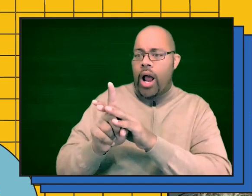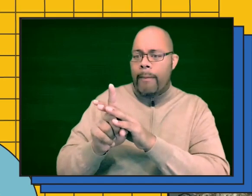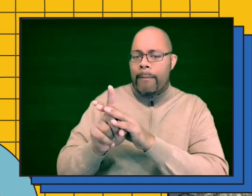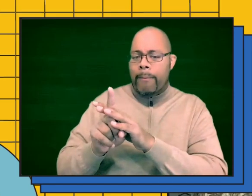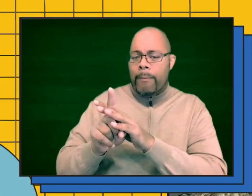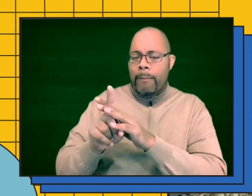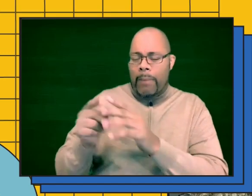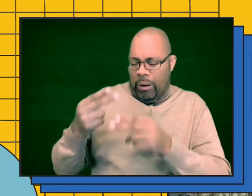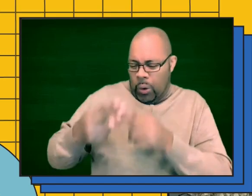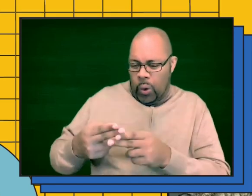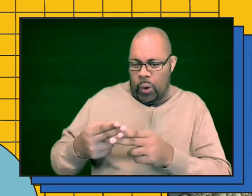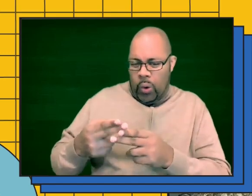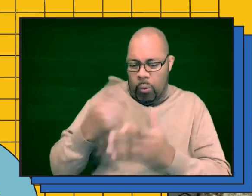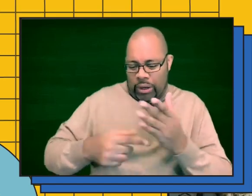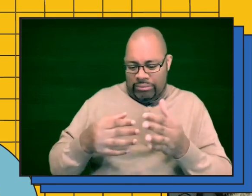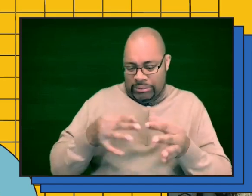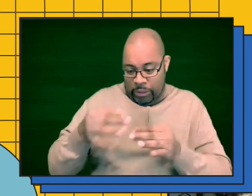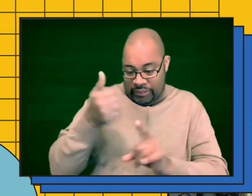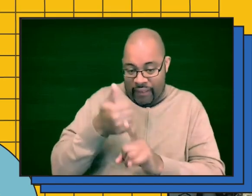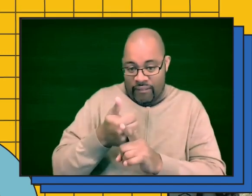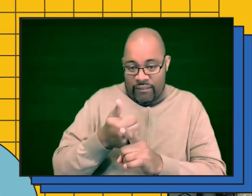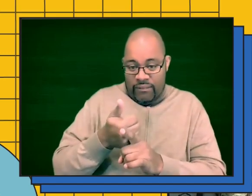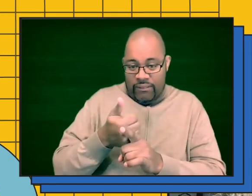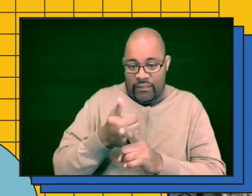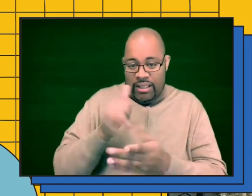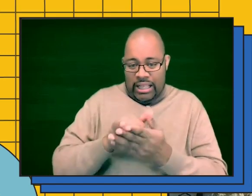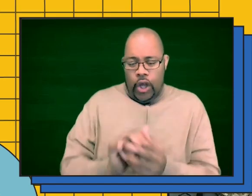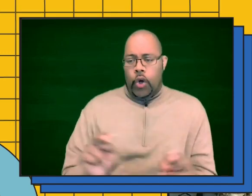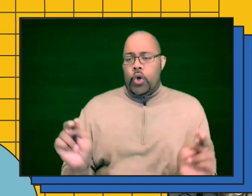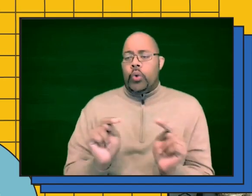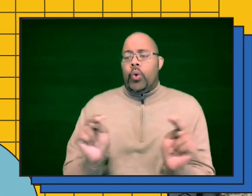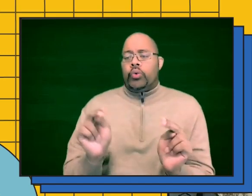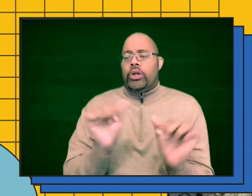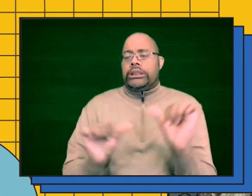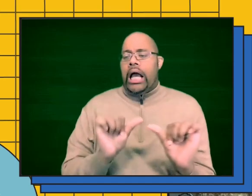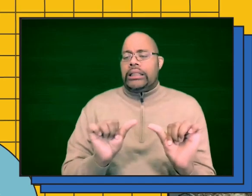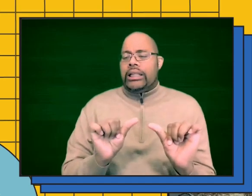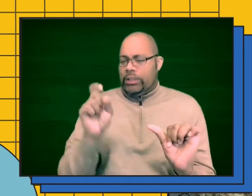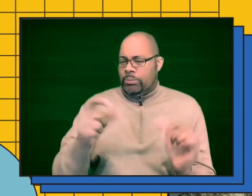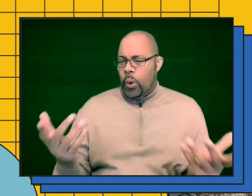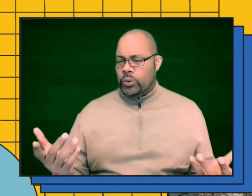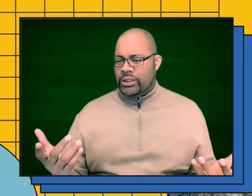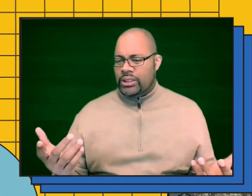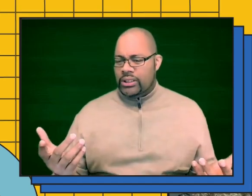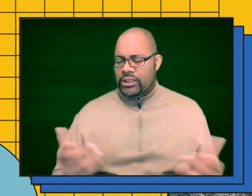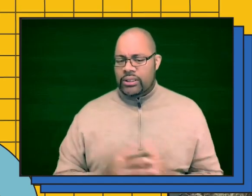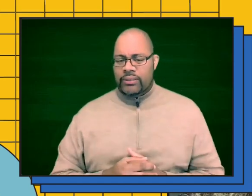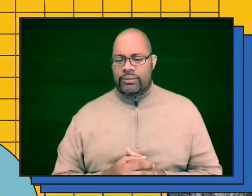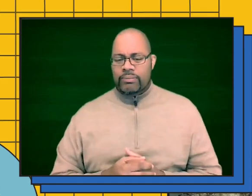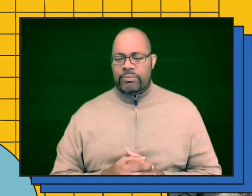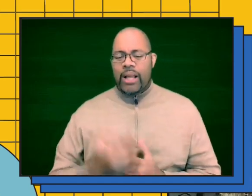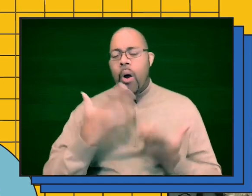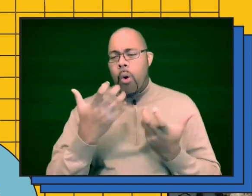in what I would call, or what would call itself, the neutral scientific language of marine